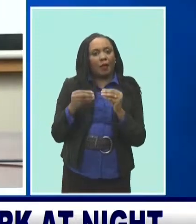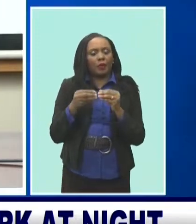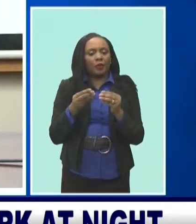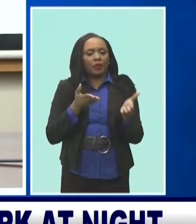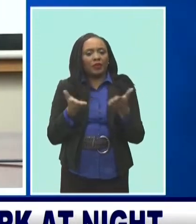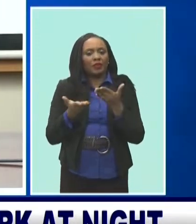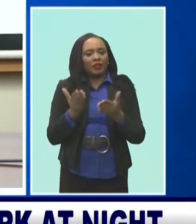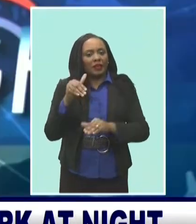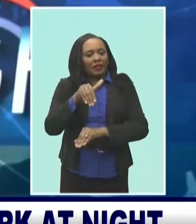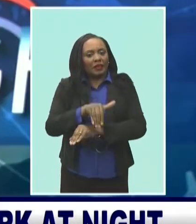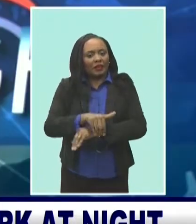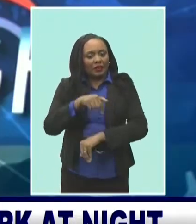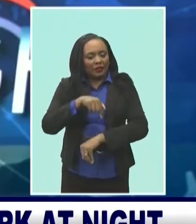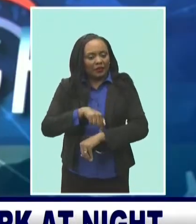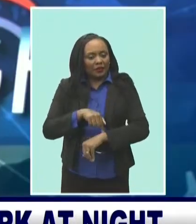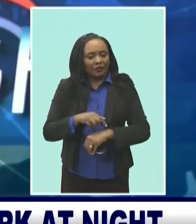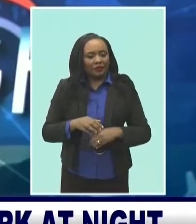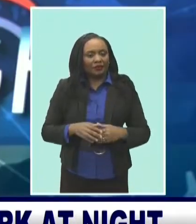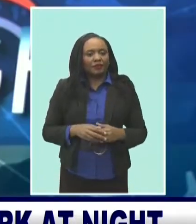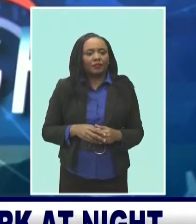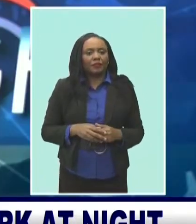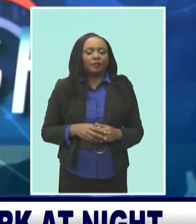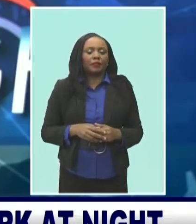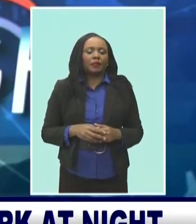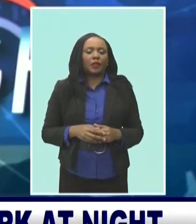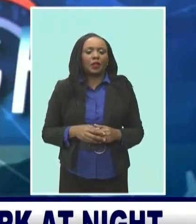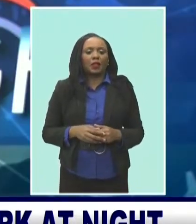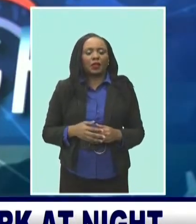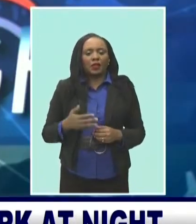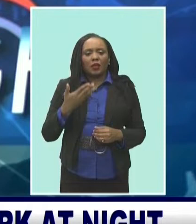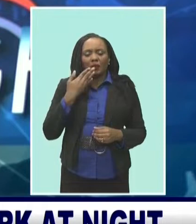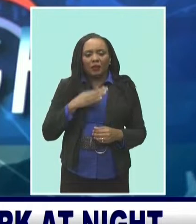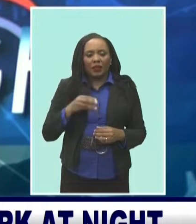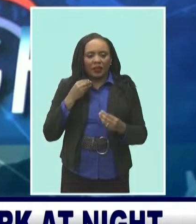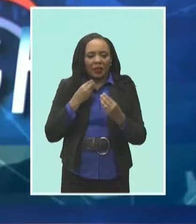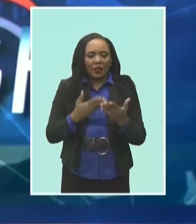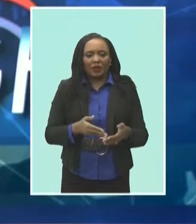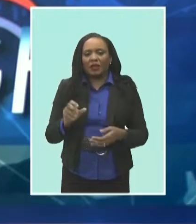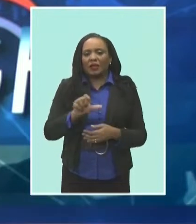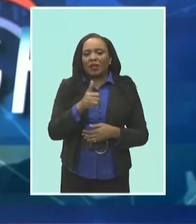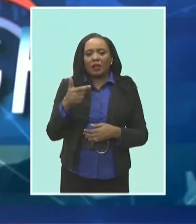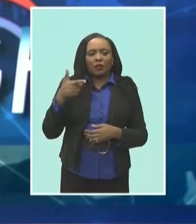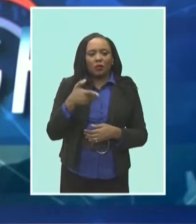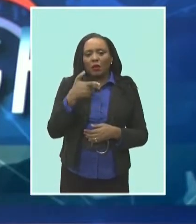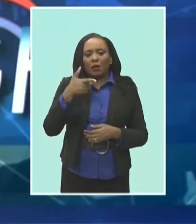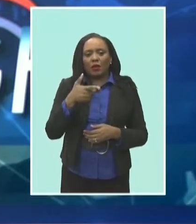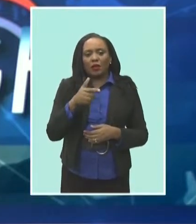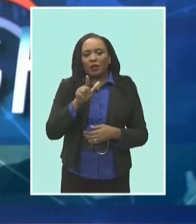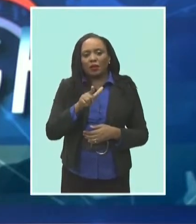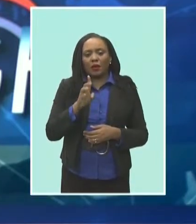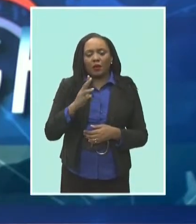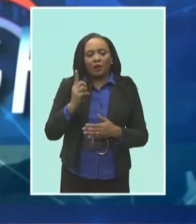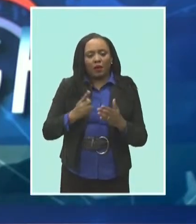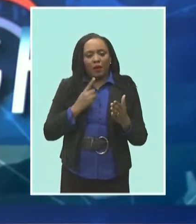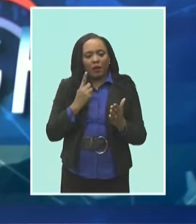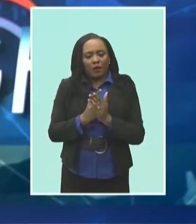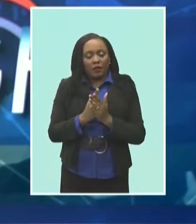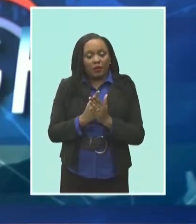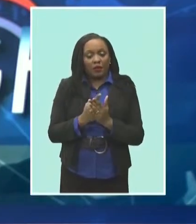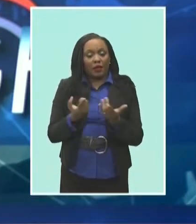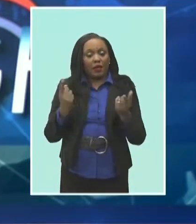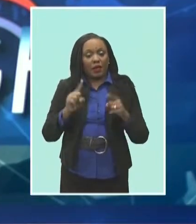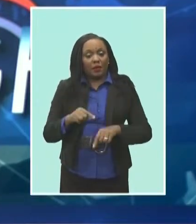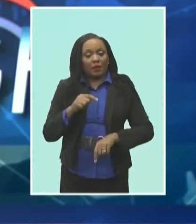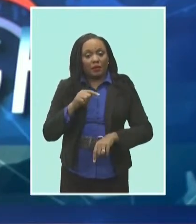done at night. There's been another fatal shooting in less than 24 hours, this time at 2nd Avenue Vauxhall